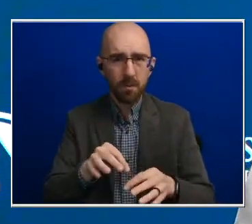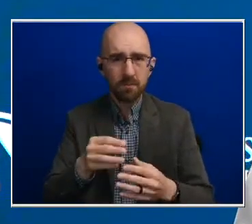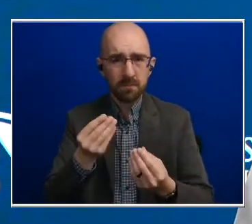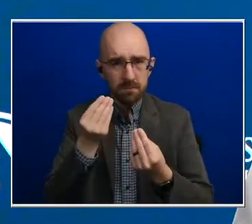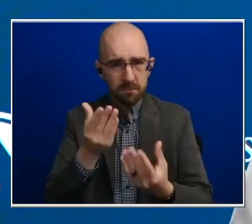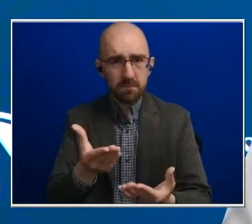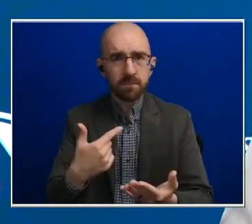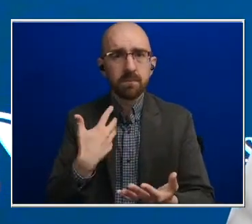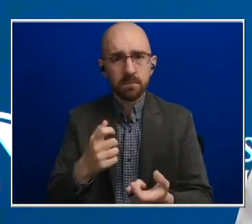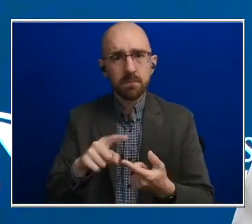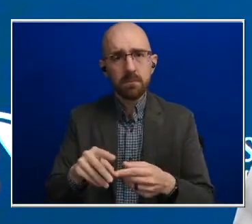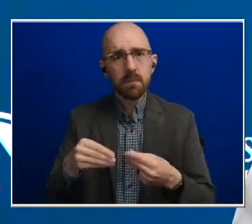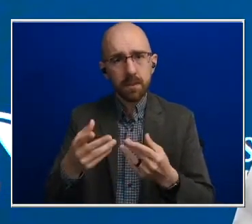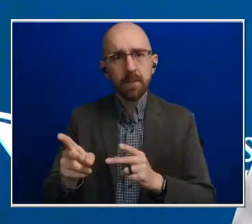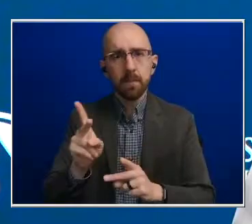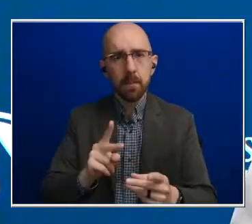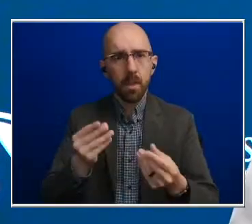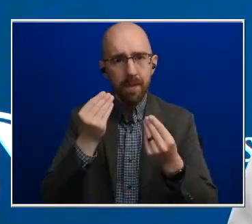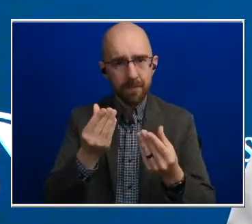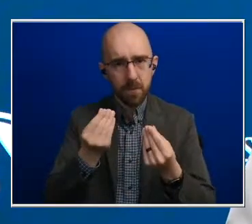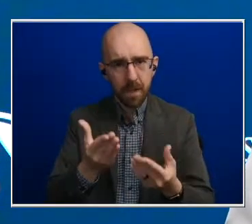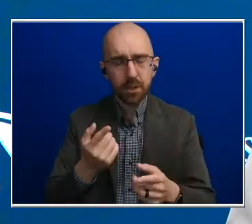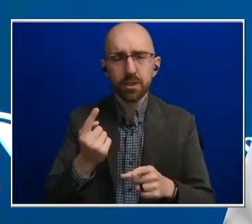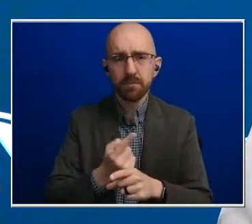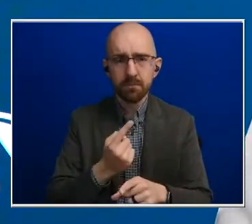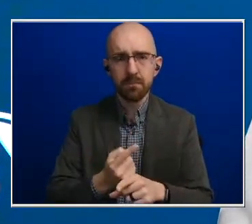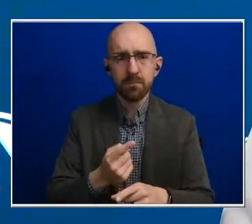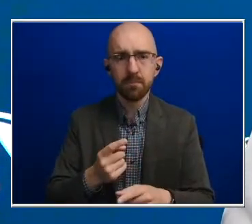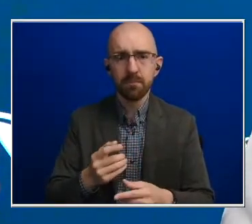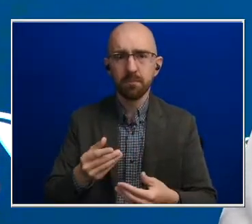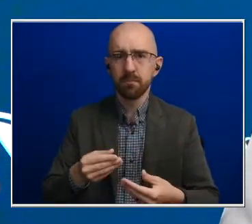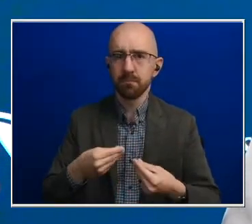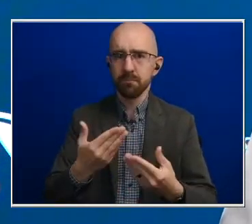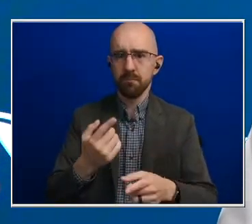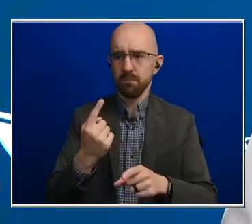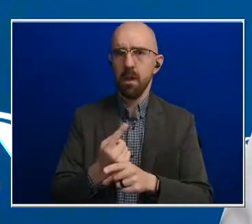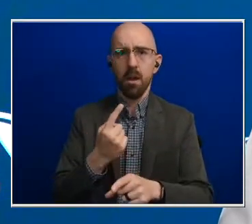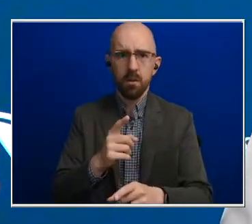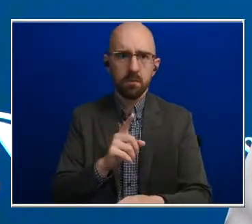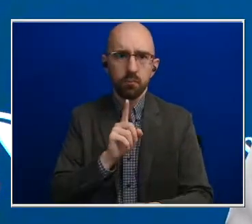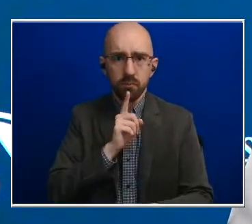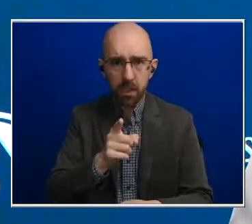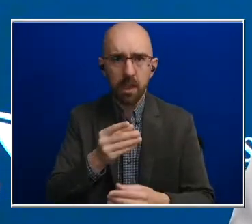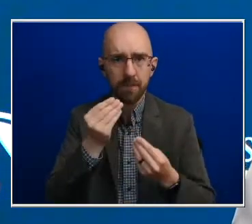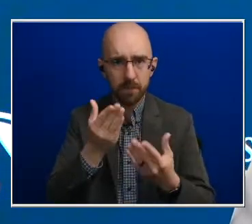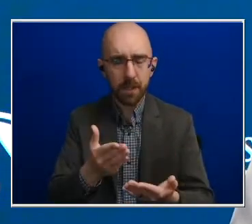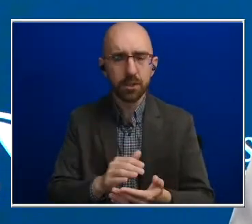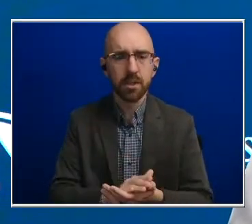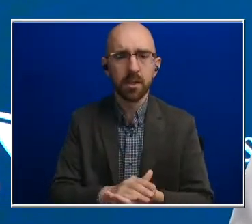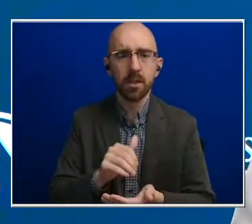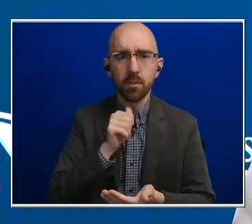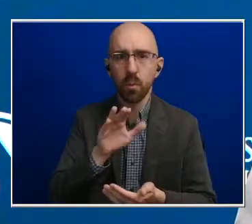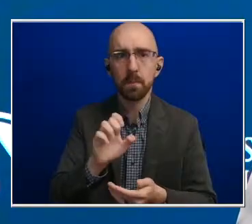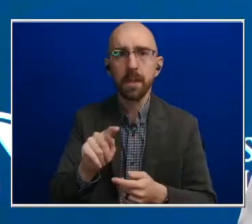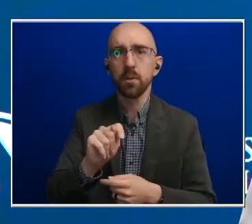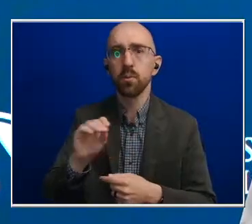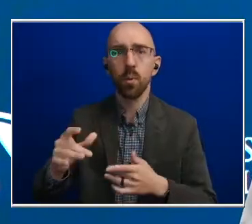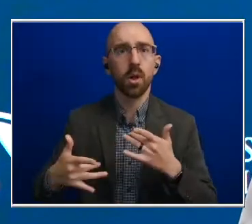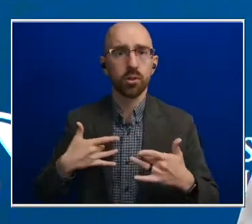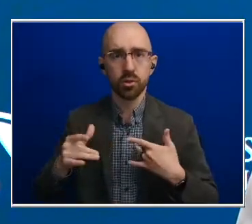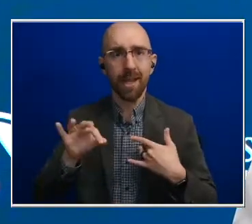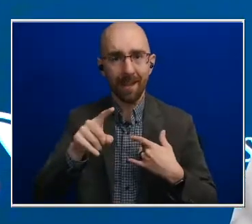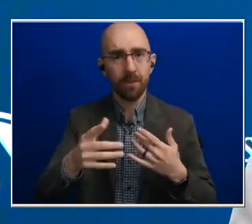people information and arm them with accurate information. Do not be too concerned if you are vaccinated.